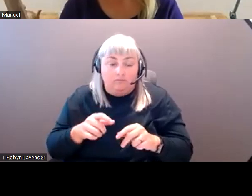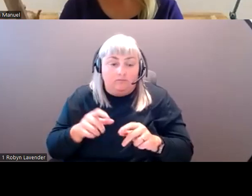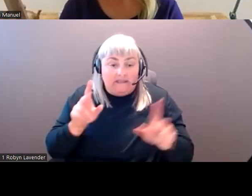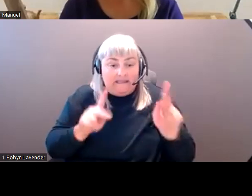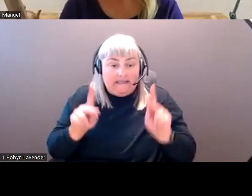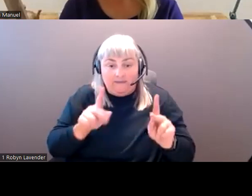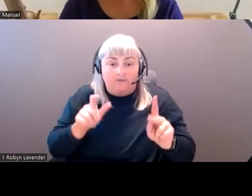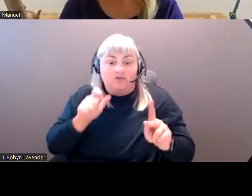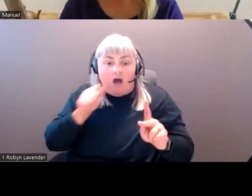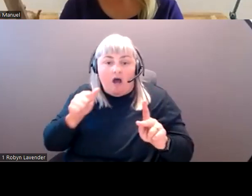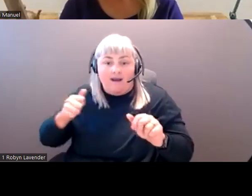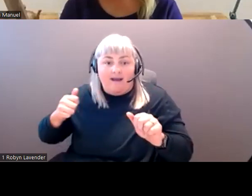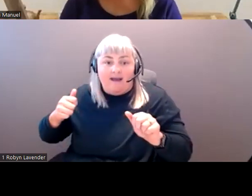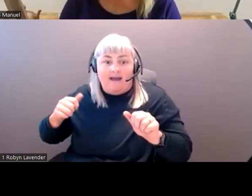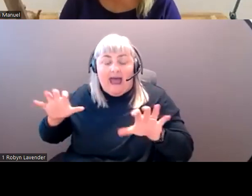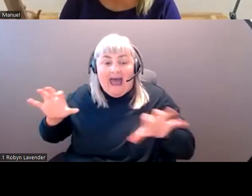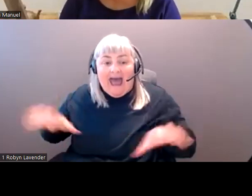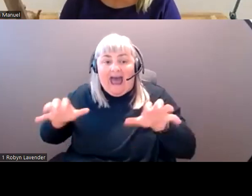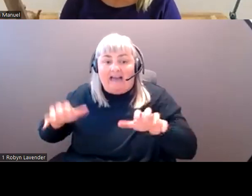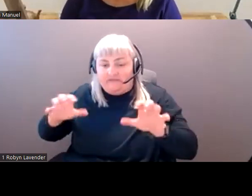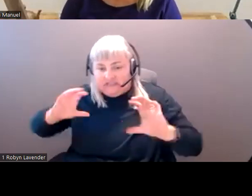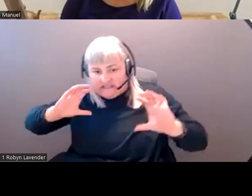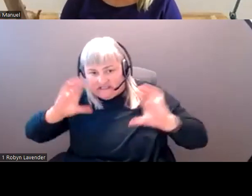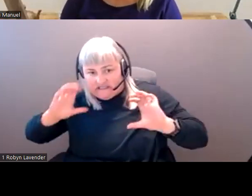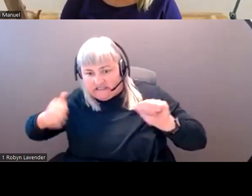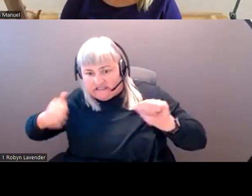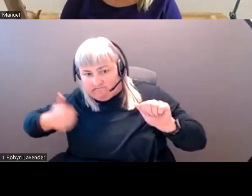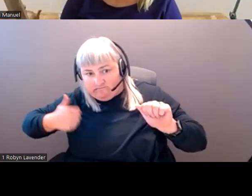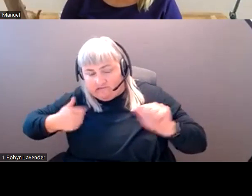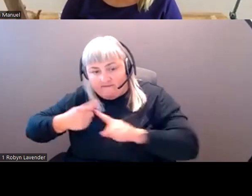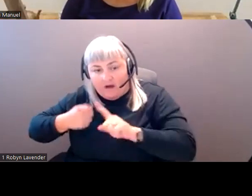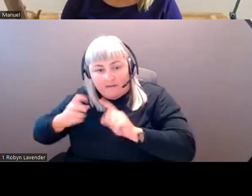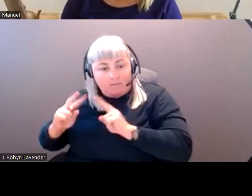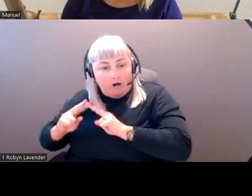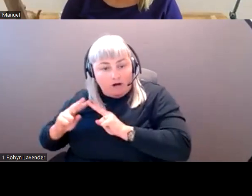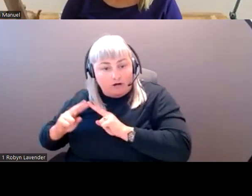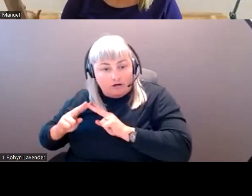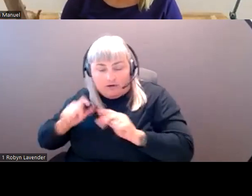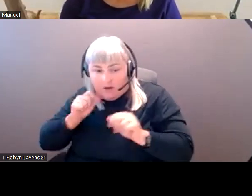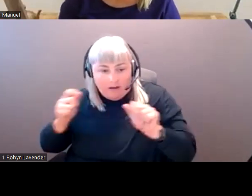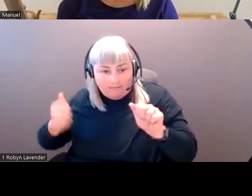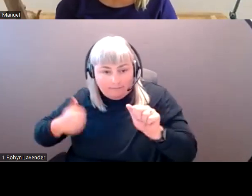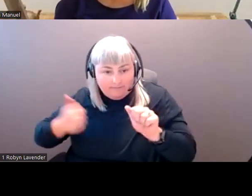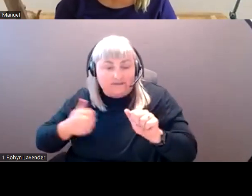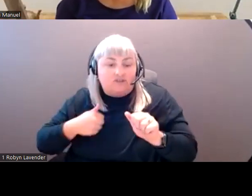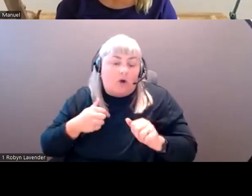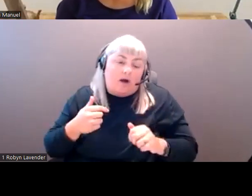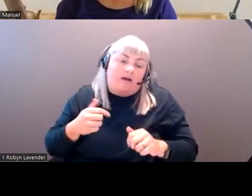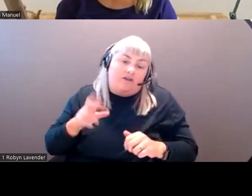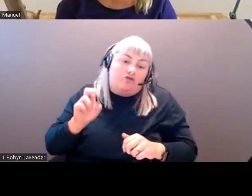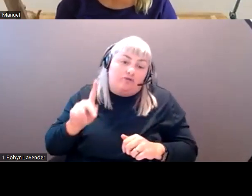So the risk level of that, the violence has to be lowered. With